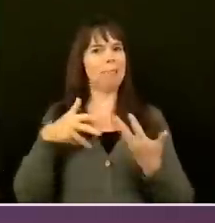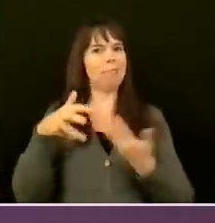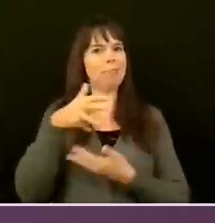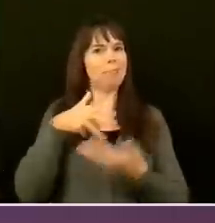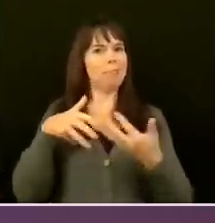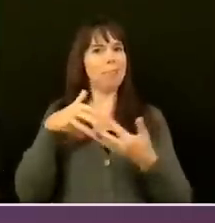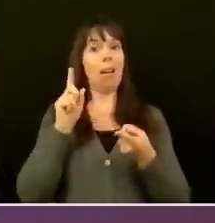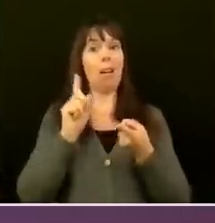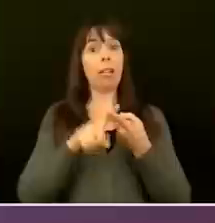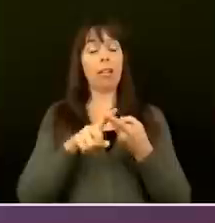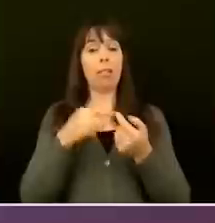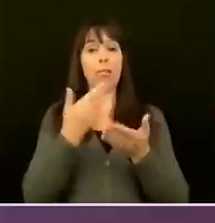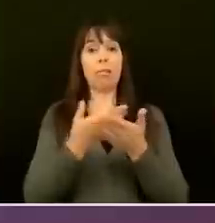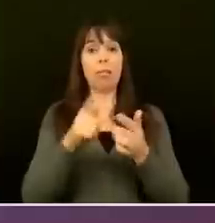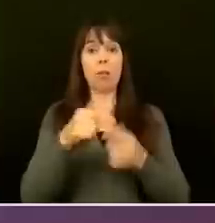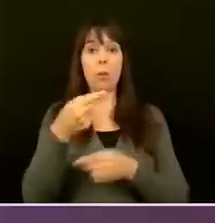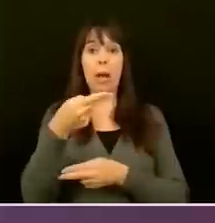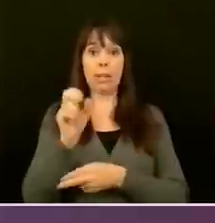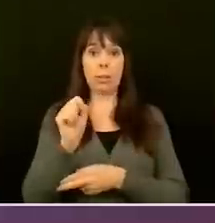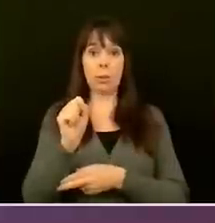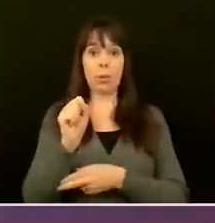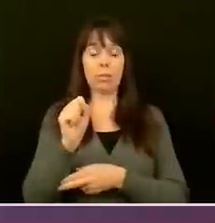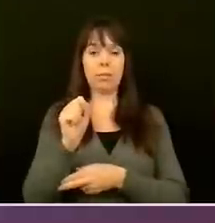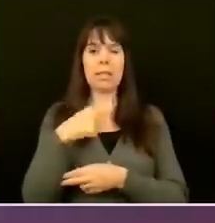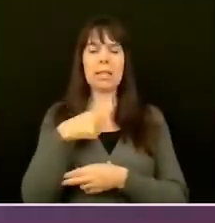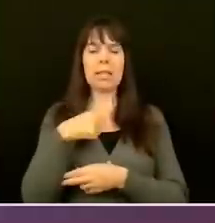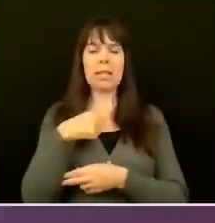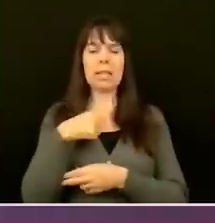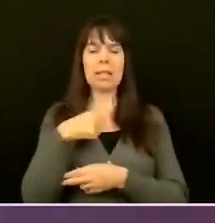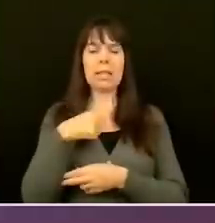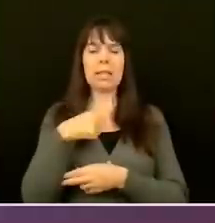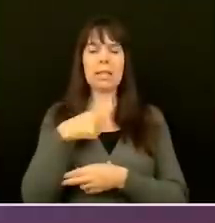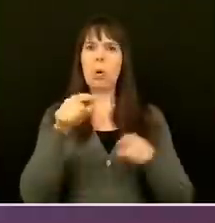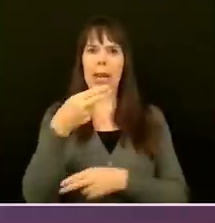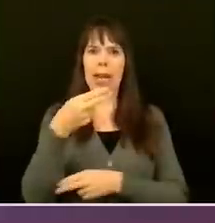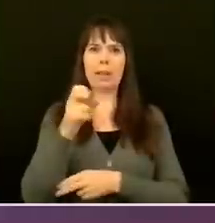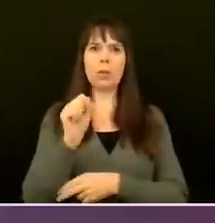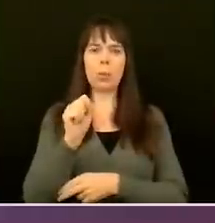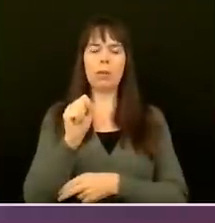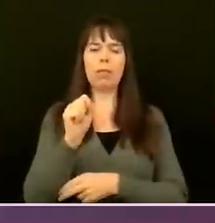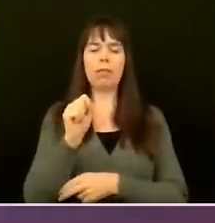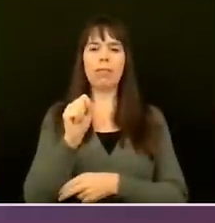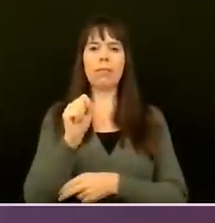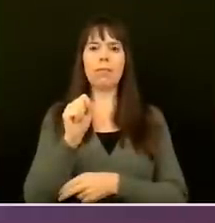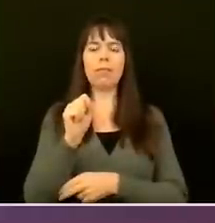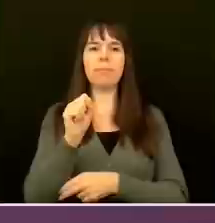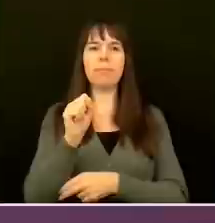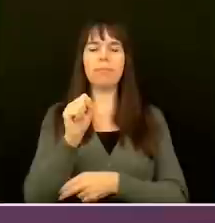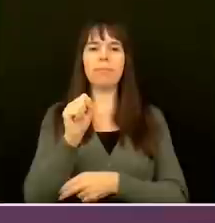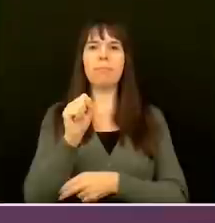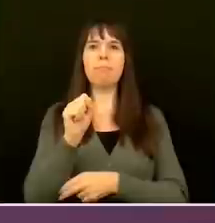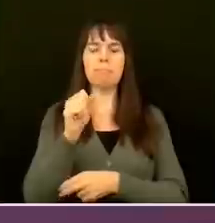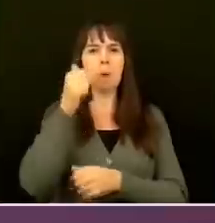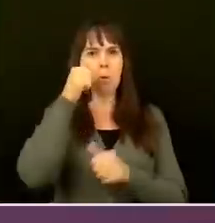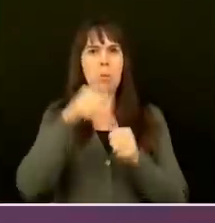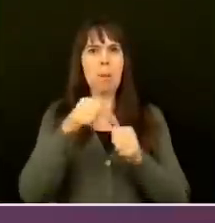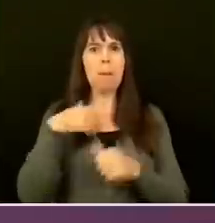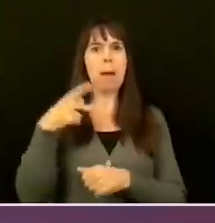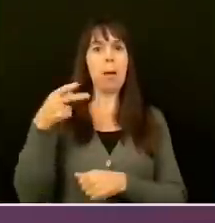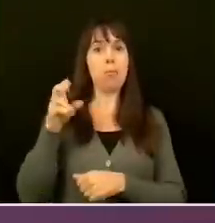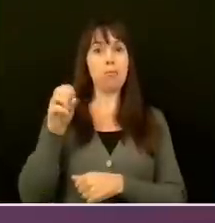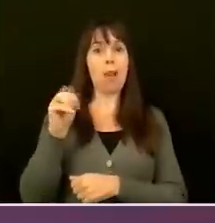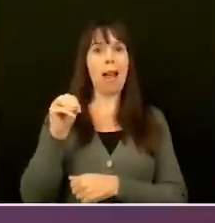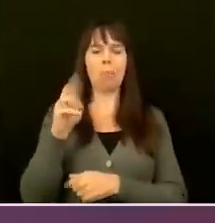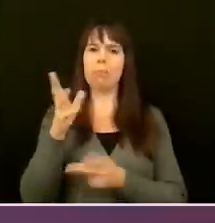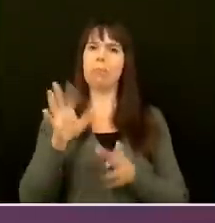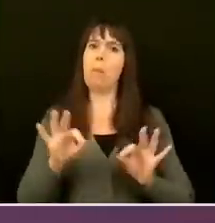I got to high school. I remember being in high school. I remember my prom, most important